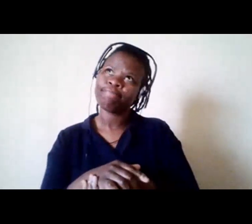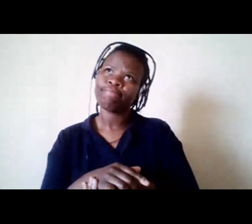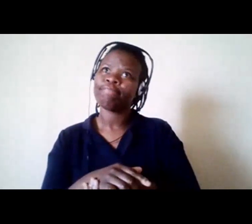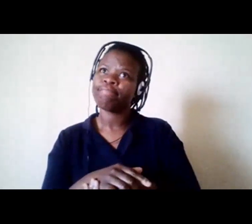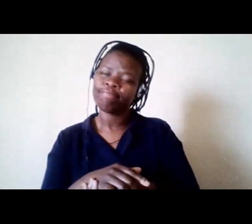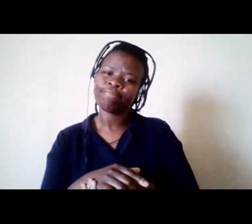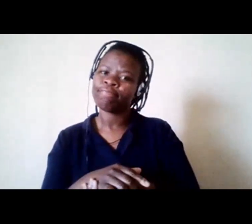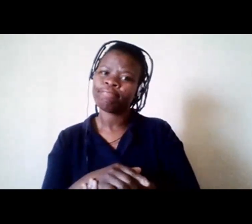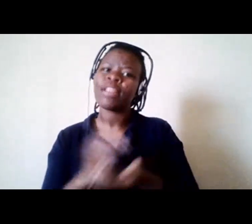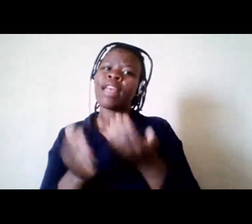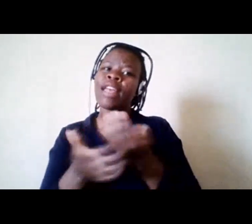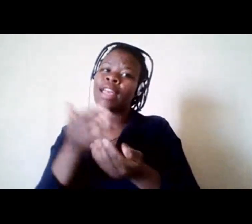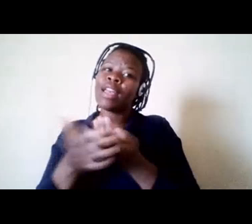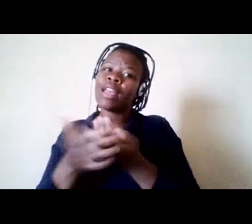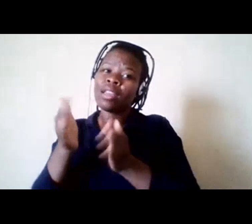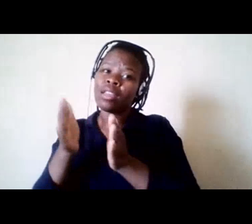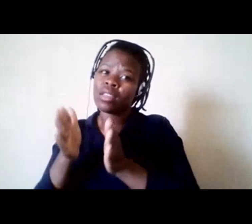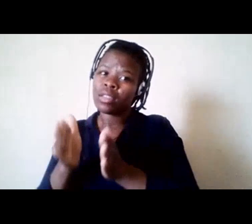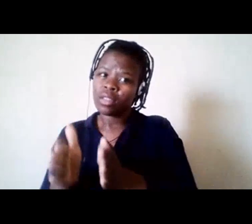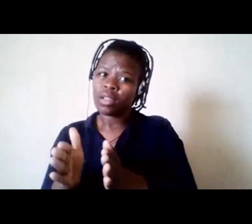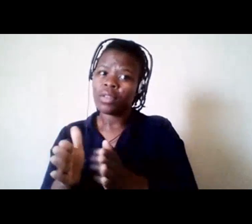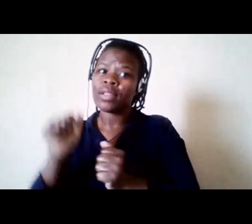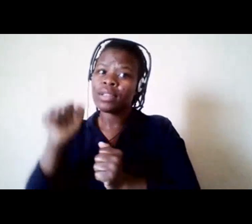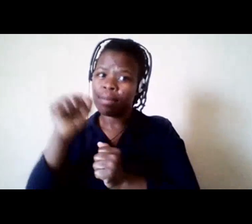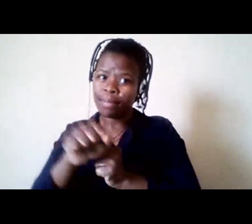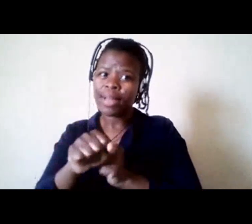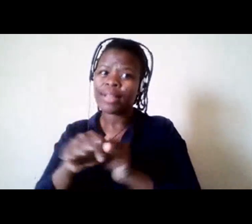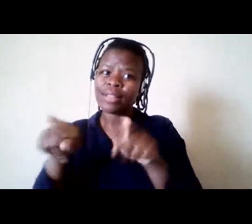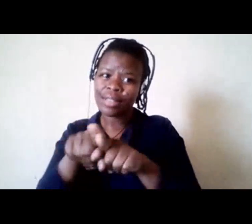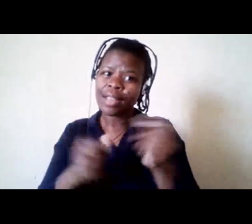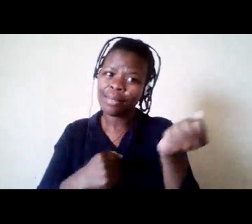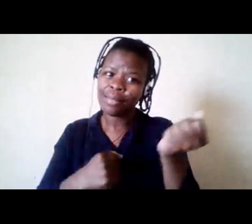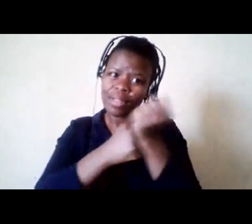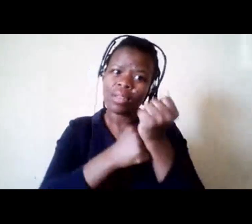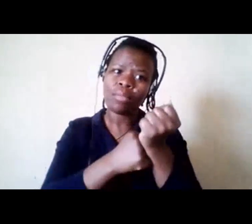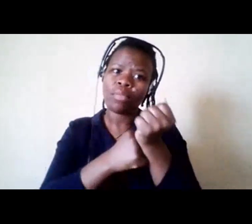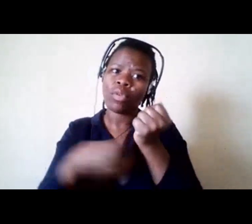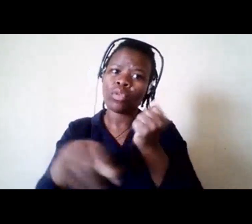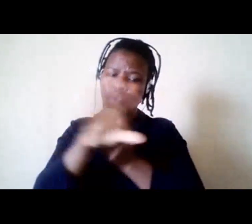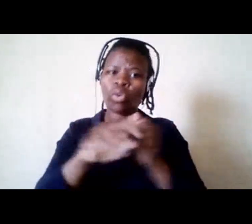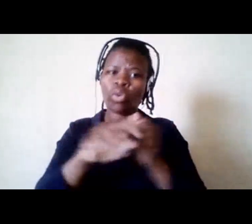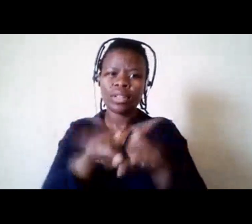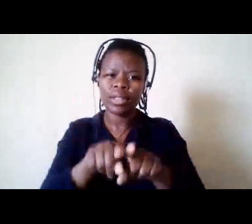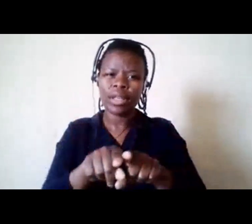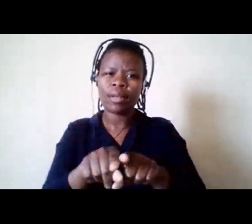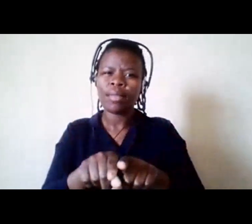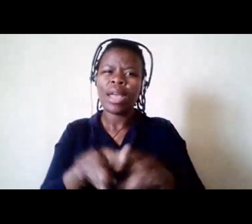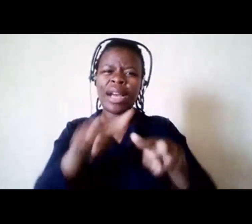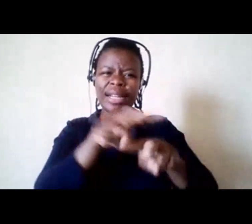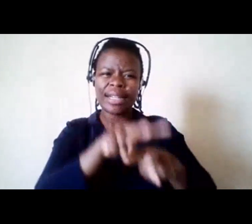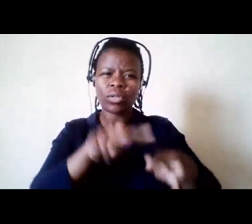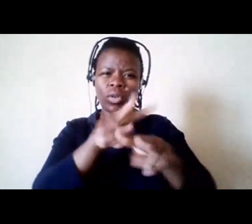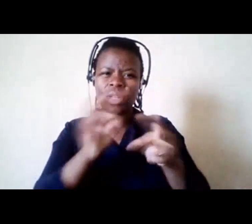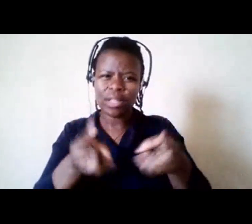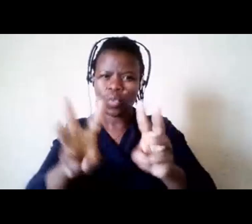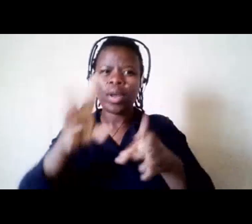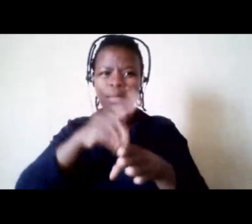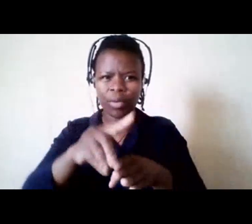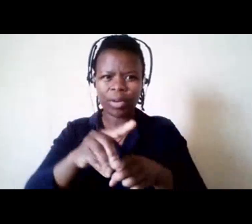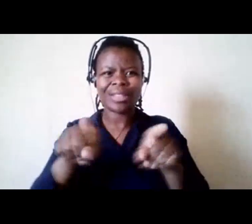the carers should be supported and everything and recognized professionally and things like that. We're still struggling to